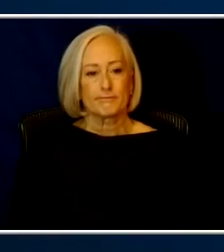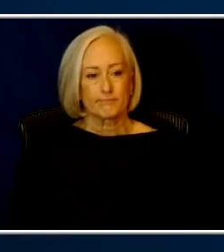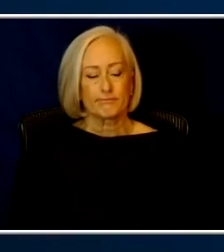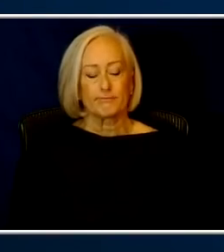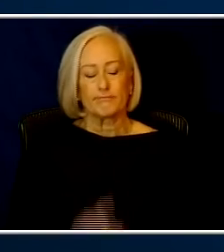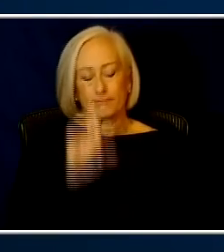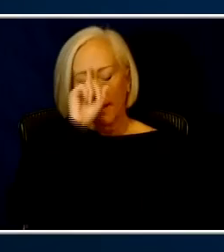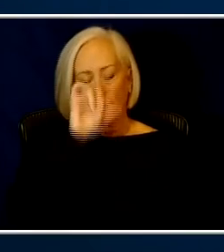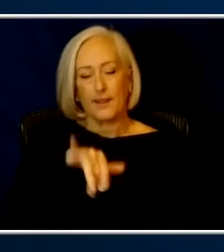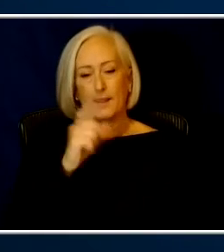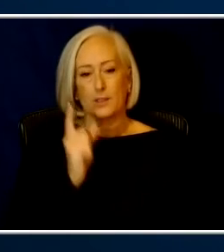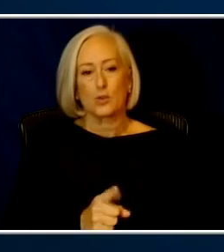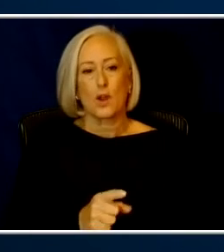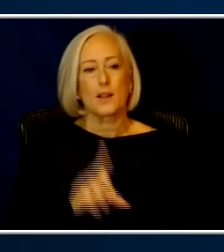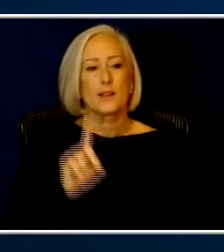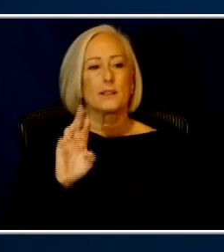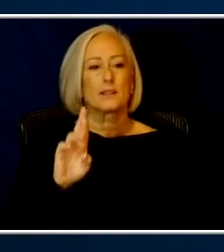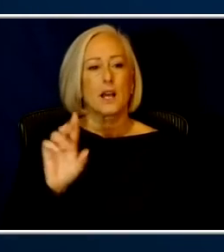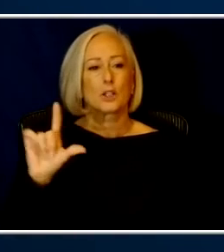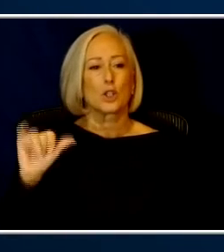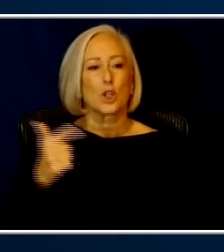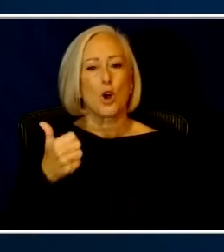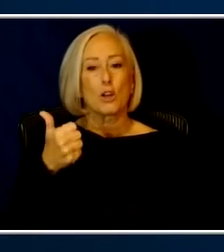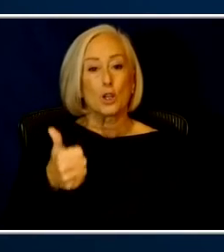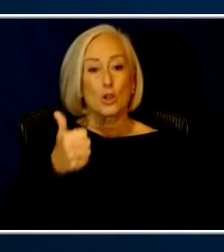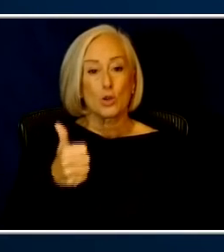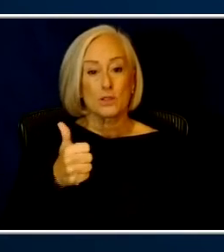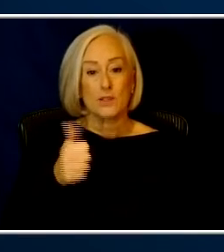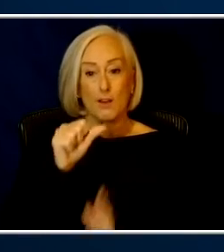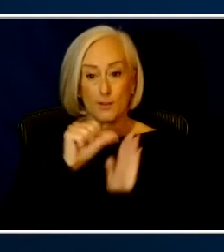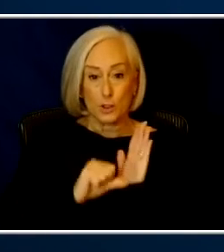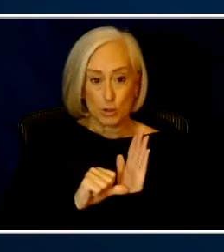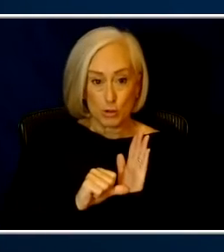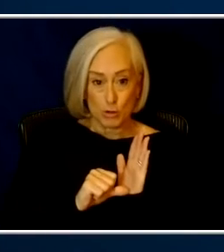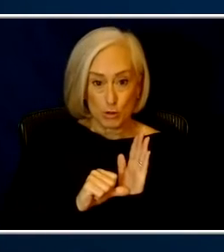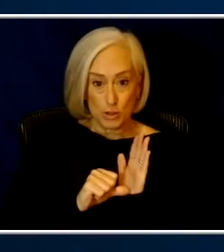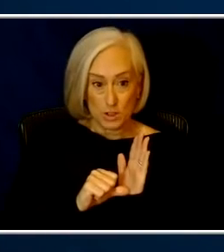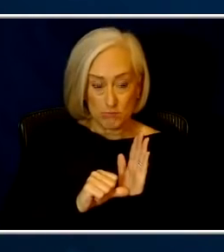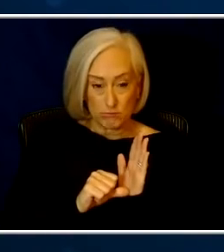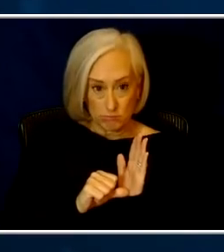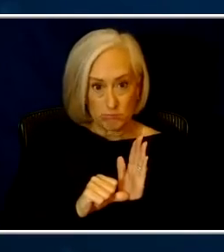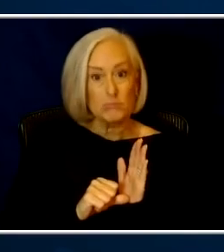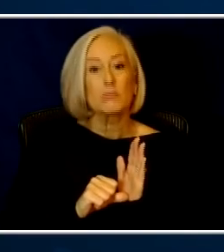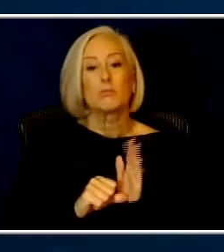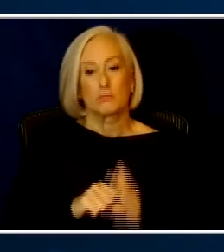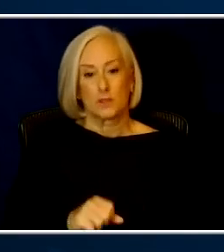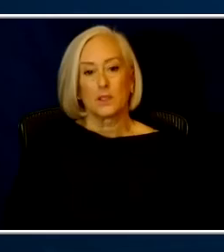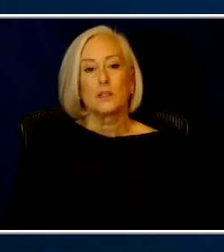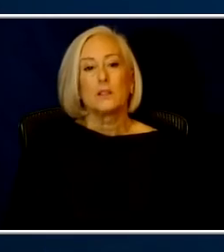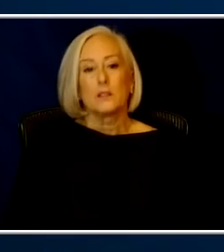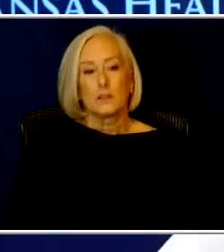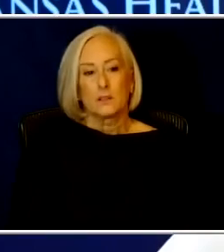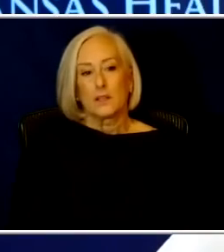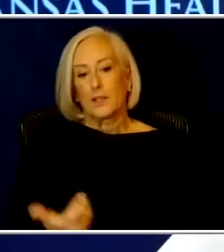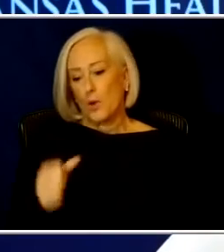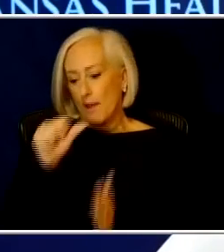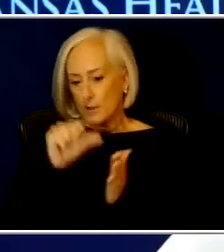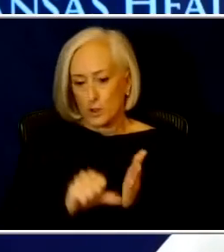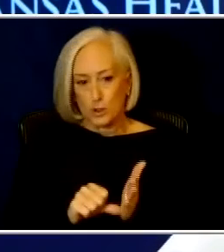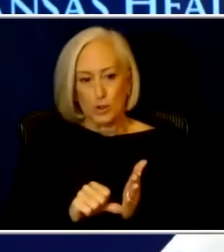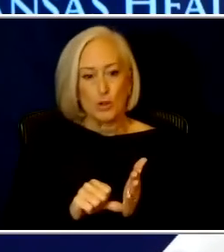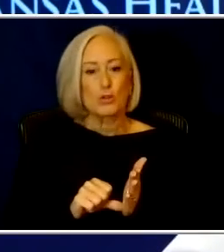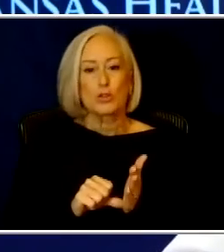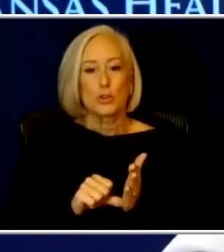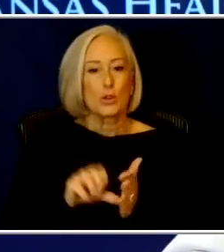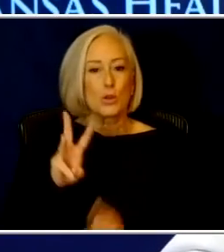I know you're a surgeon, and that would be especially difficult in a surgical ward, I think. We have wounds and post-op care, et cetera.